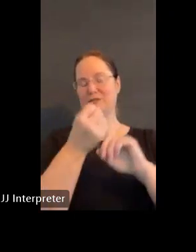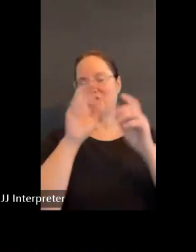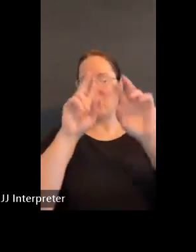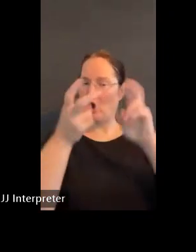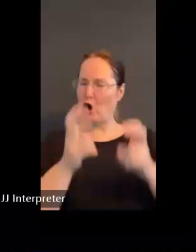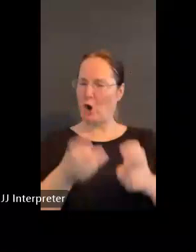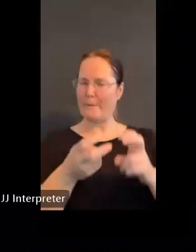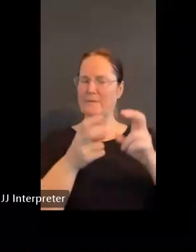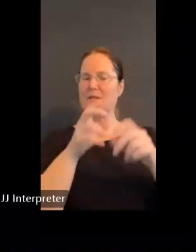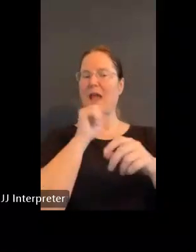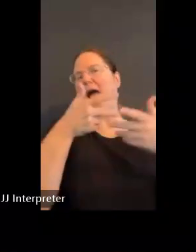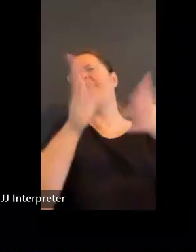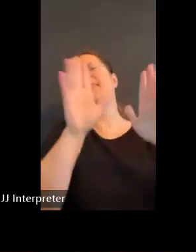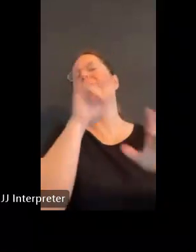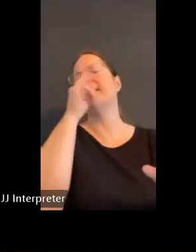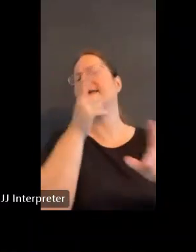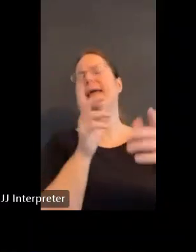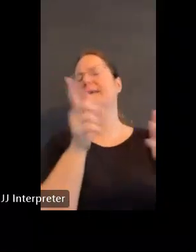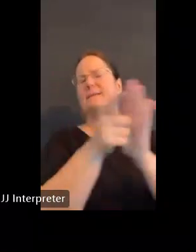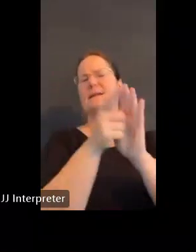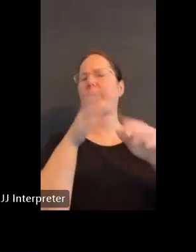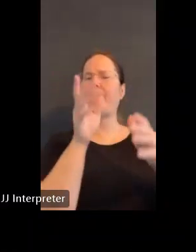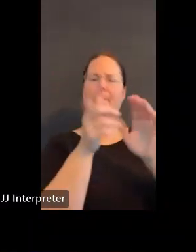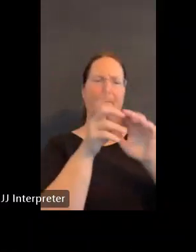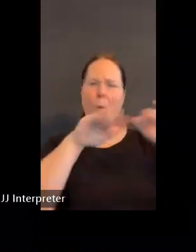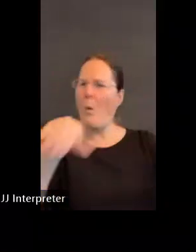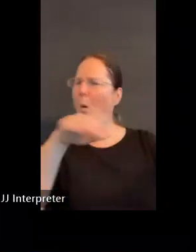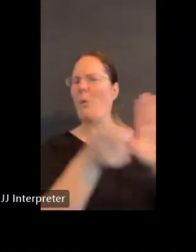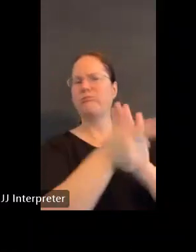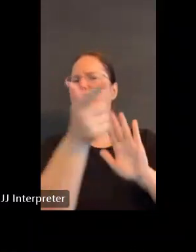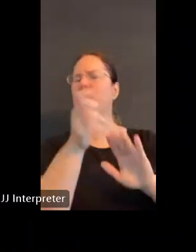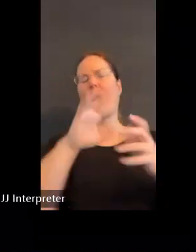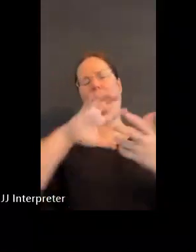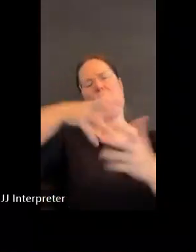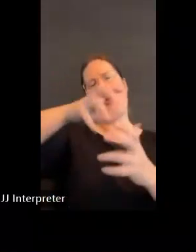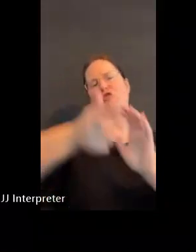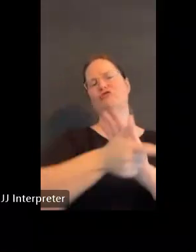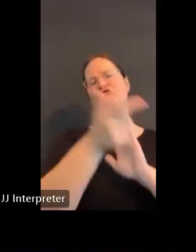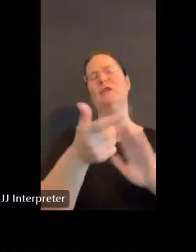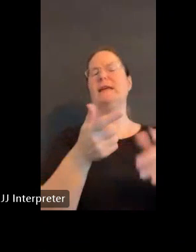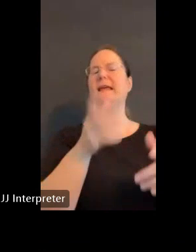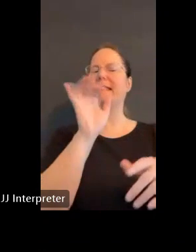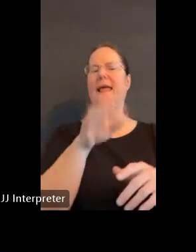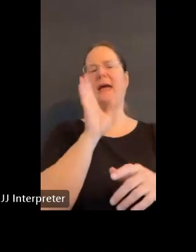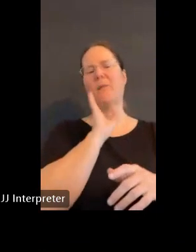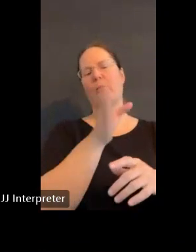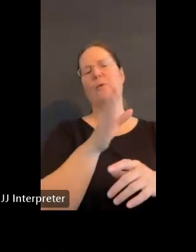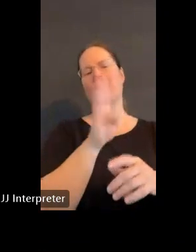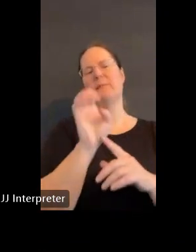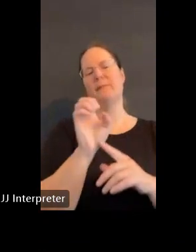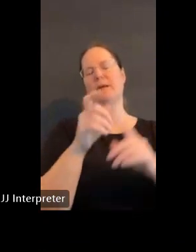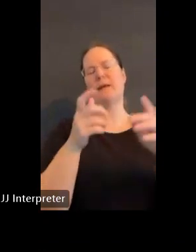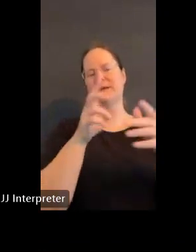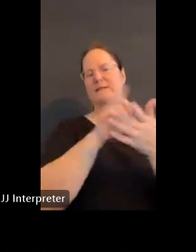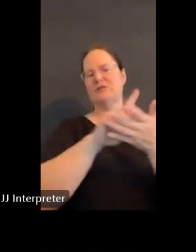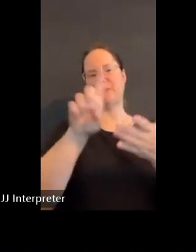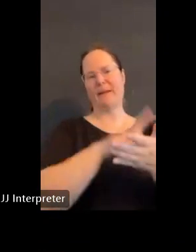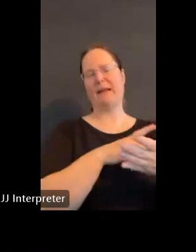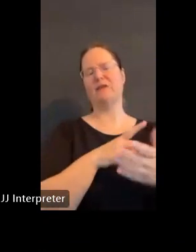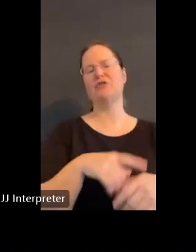pool or the laundry facilities, things like that. Sexual harassment or harassment on the basis of